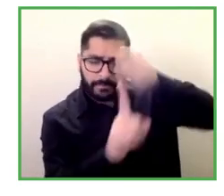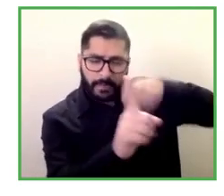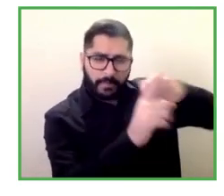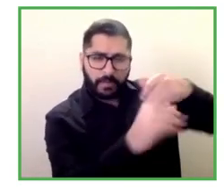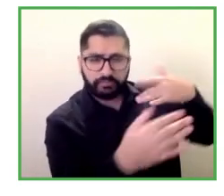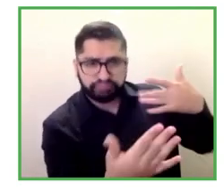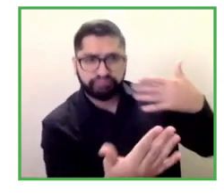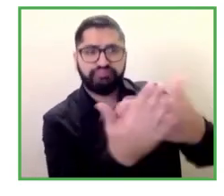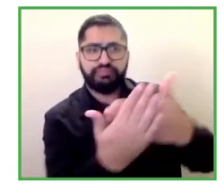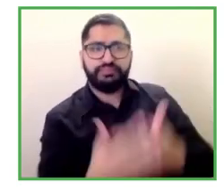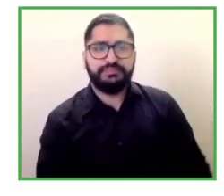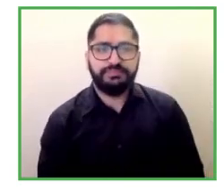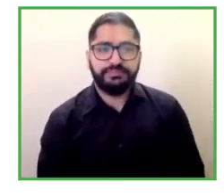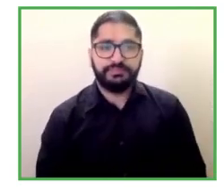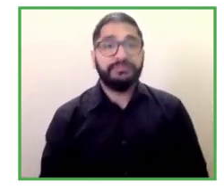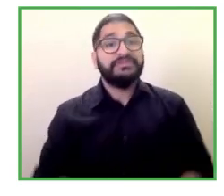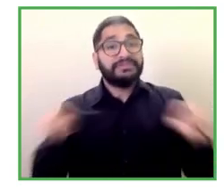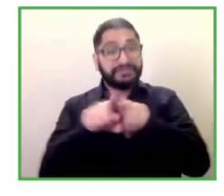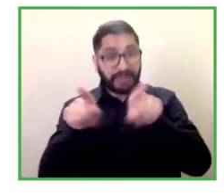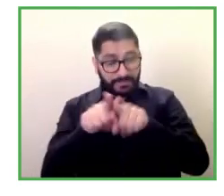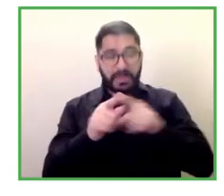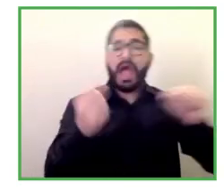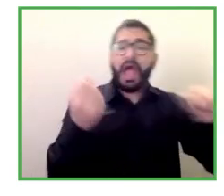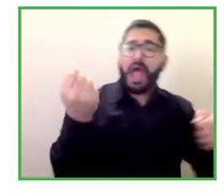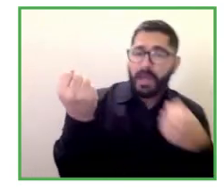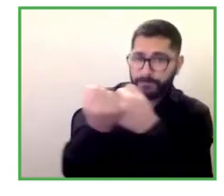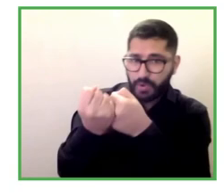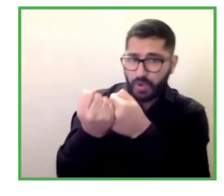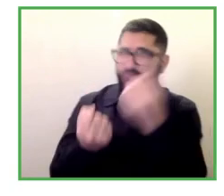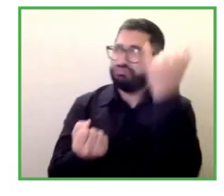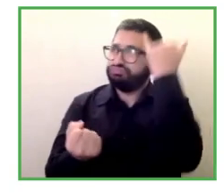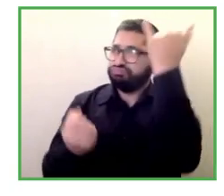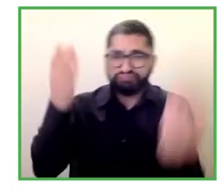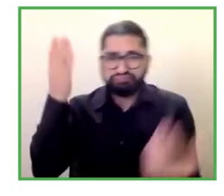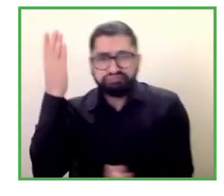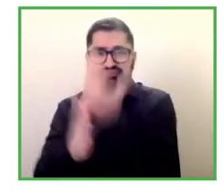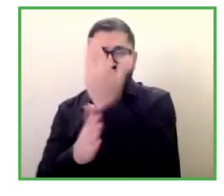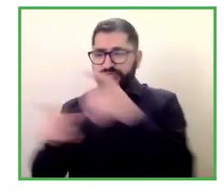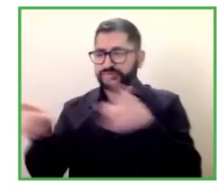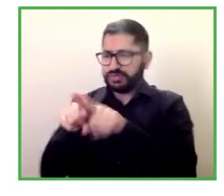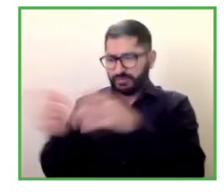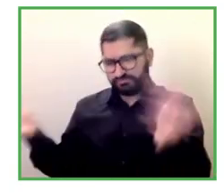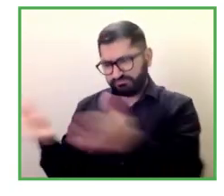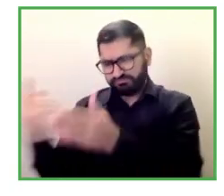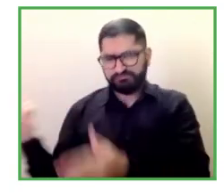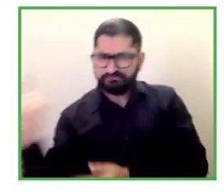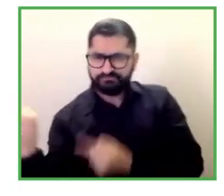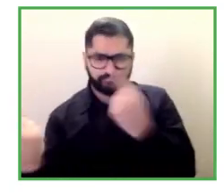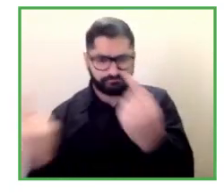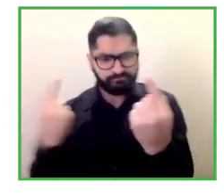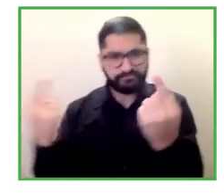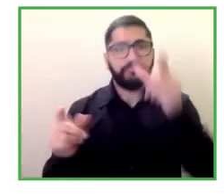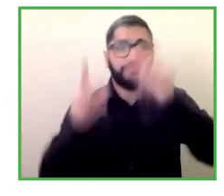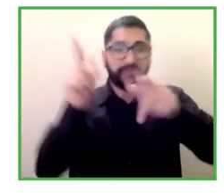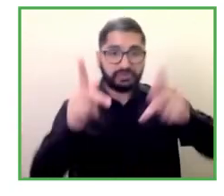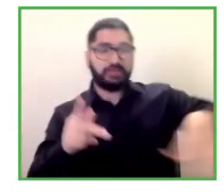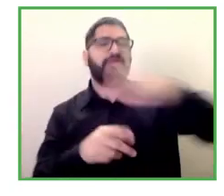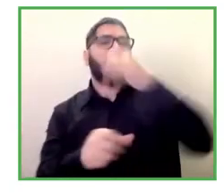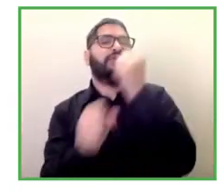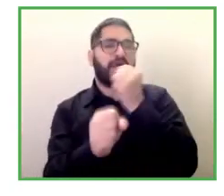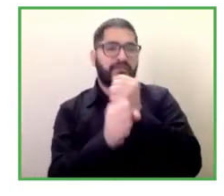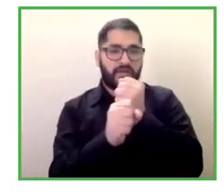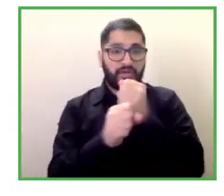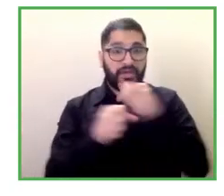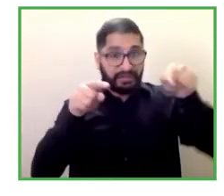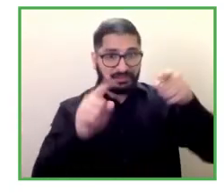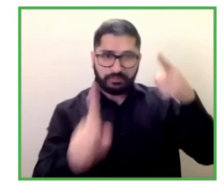Working for yourself can be the most accommodating of all work opportunities. And so